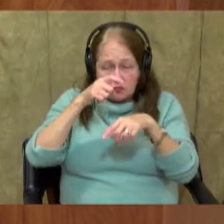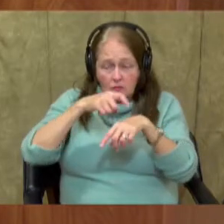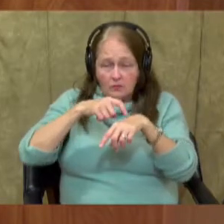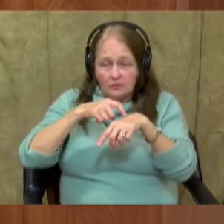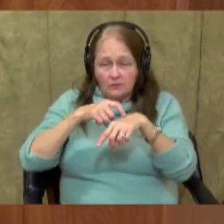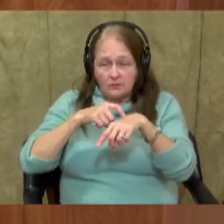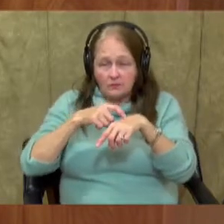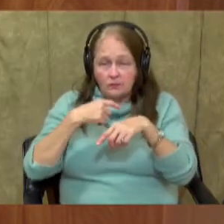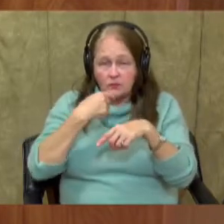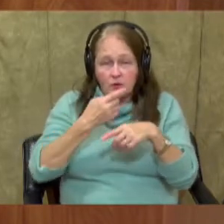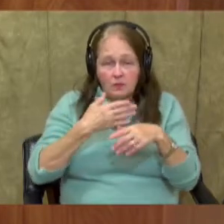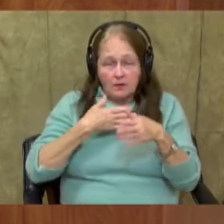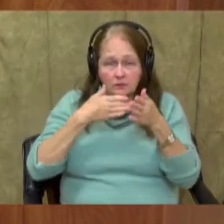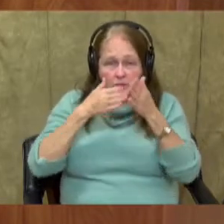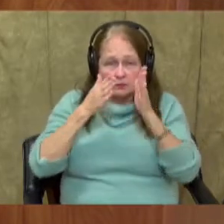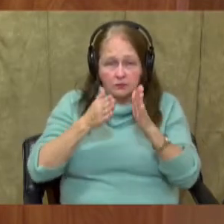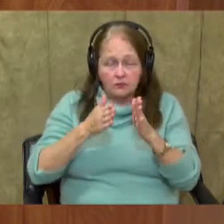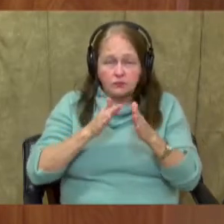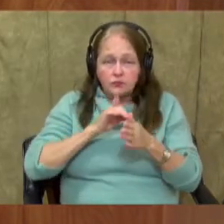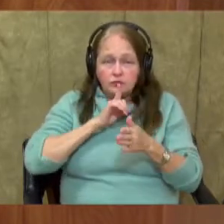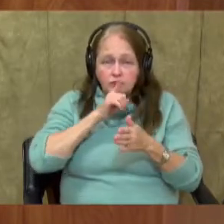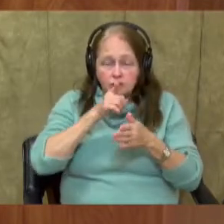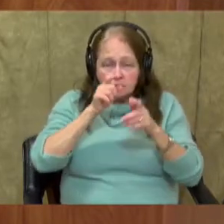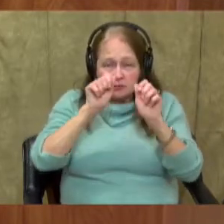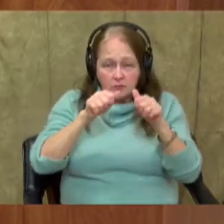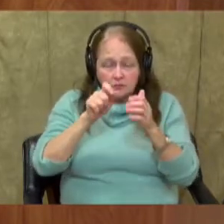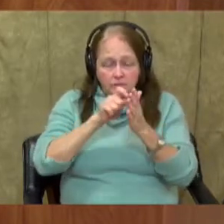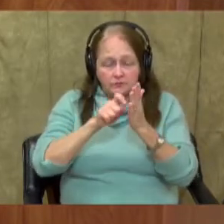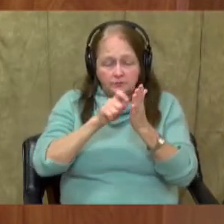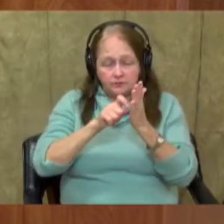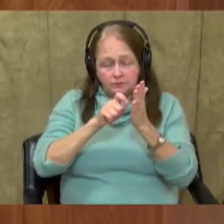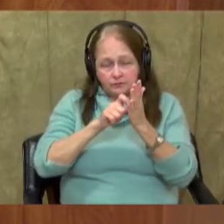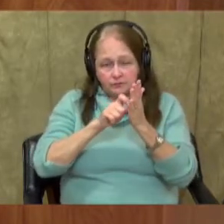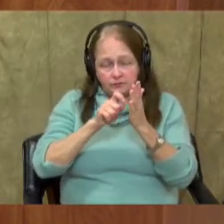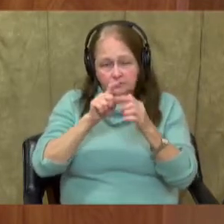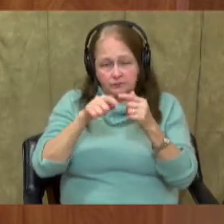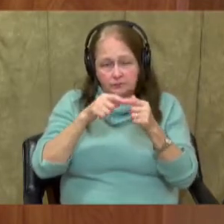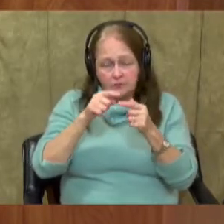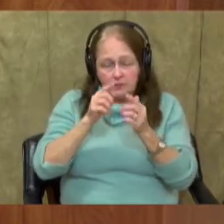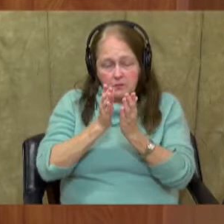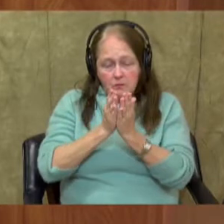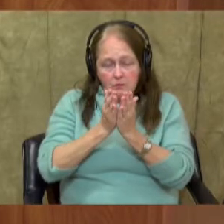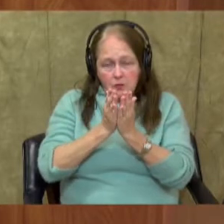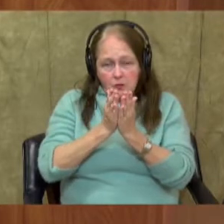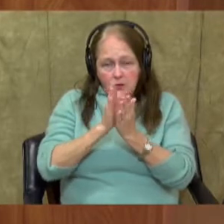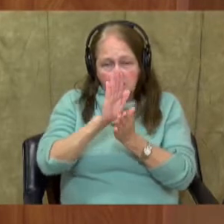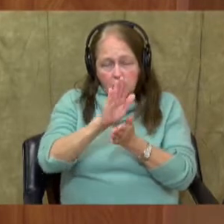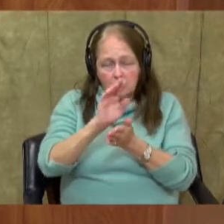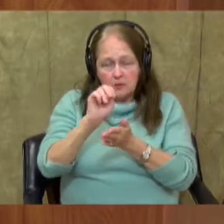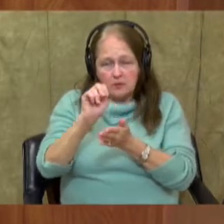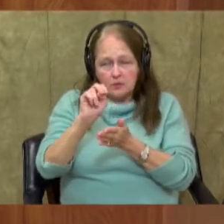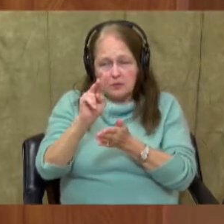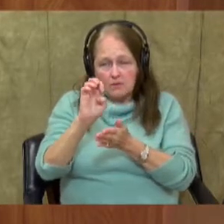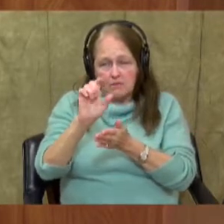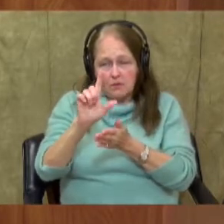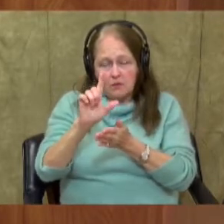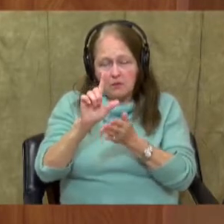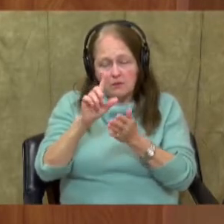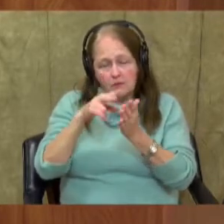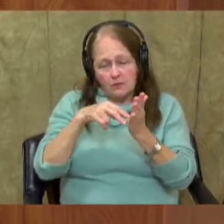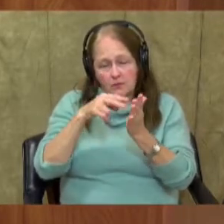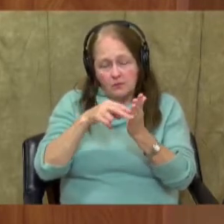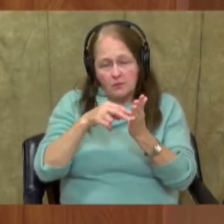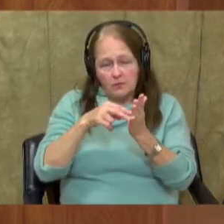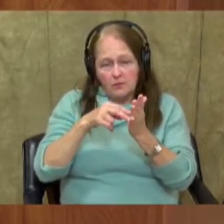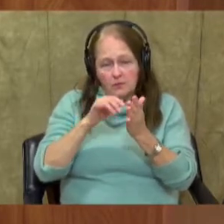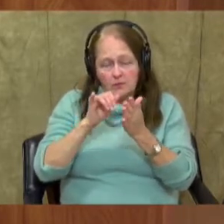ever told my students, sure, you can write in your novel that we're reading in because it was their own copy, they all had